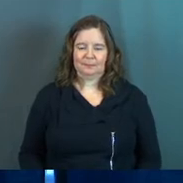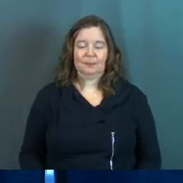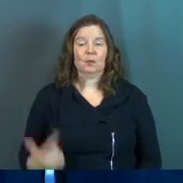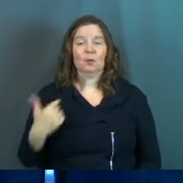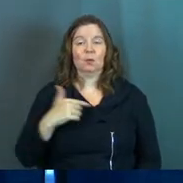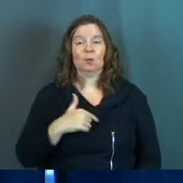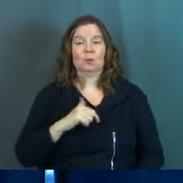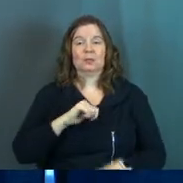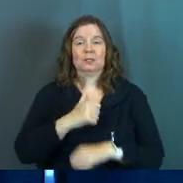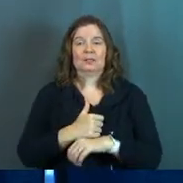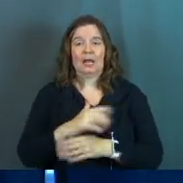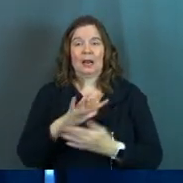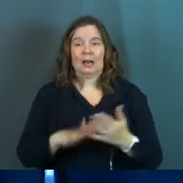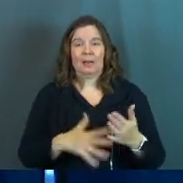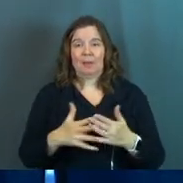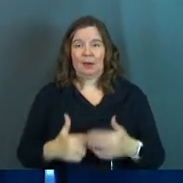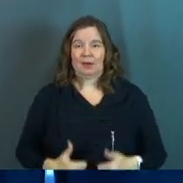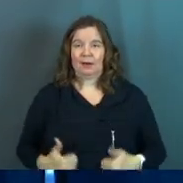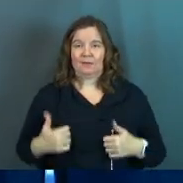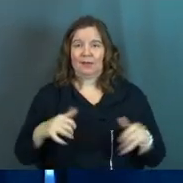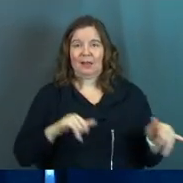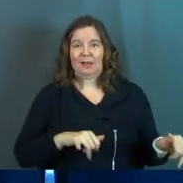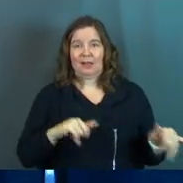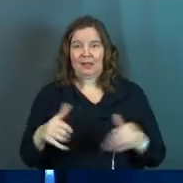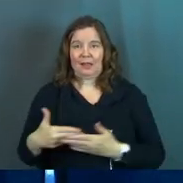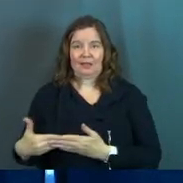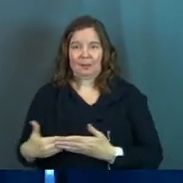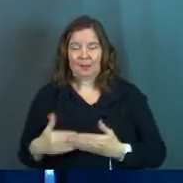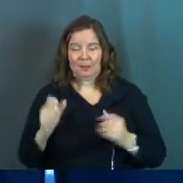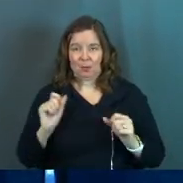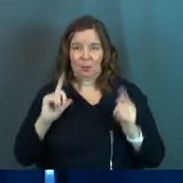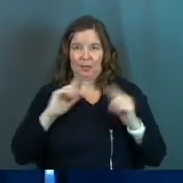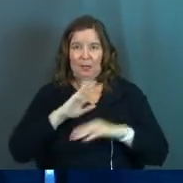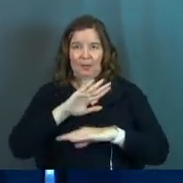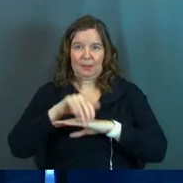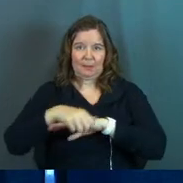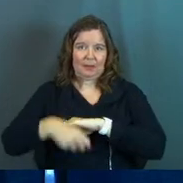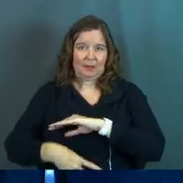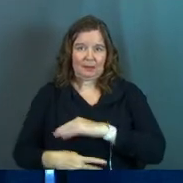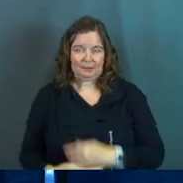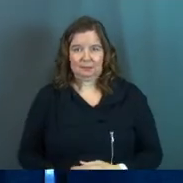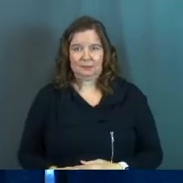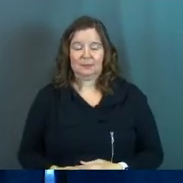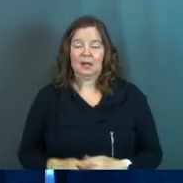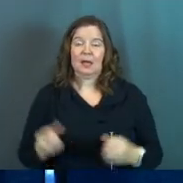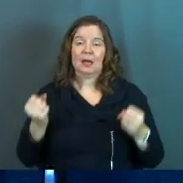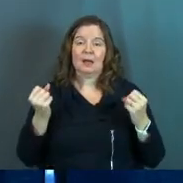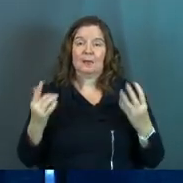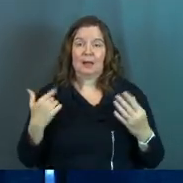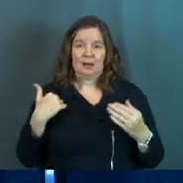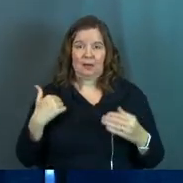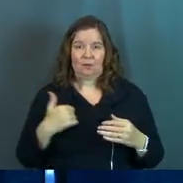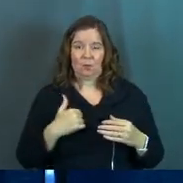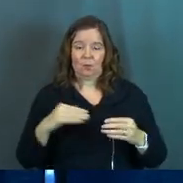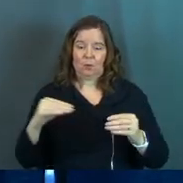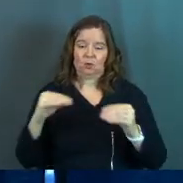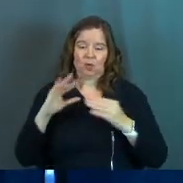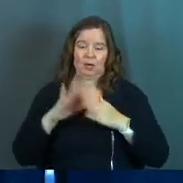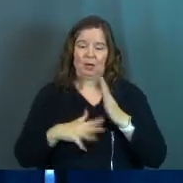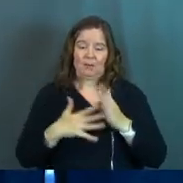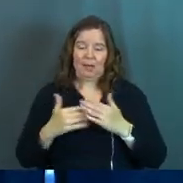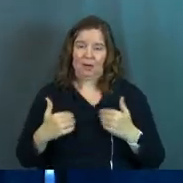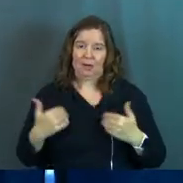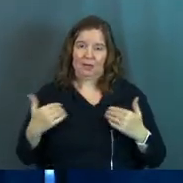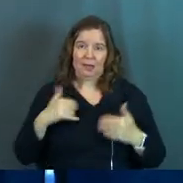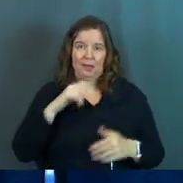We build patterns in our lives just like those babies when they wake up in the middle of the night. And many of us were taught a pattern